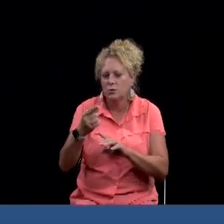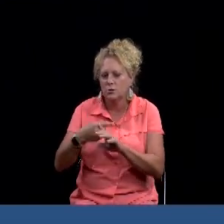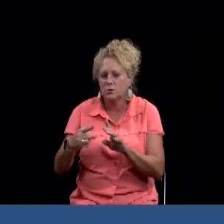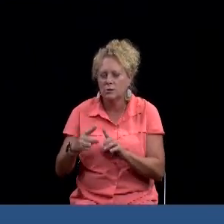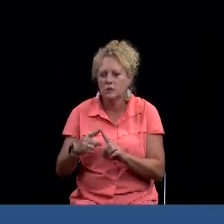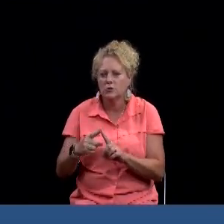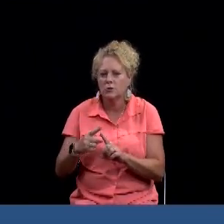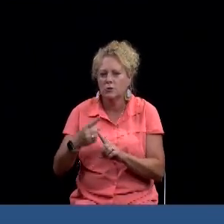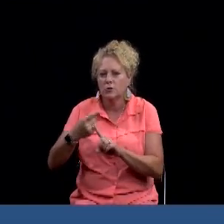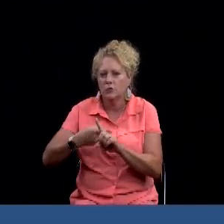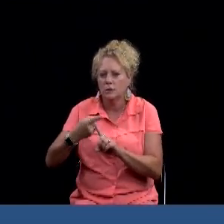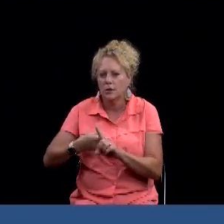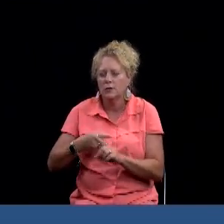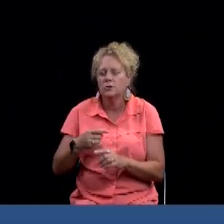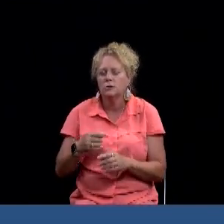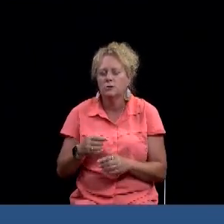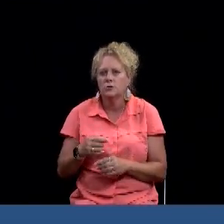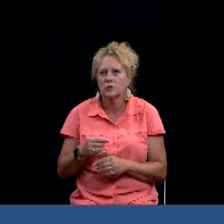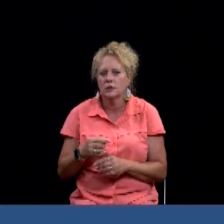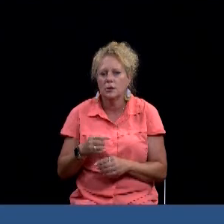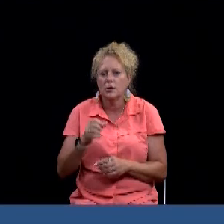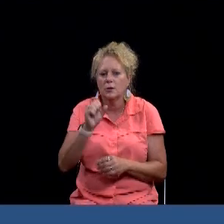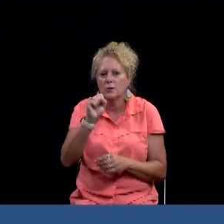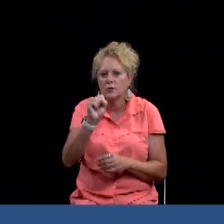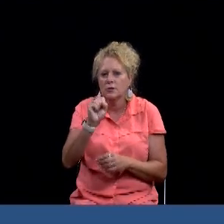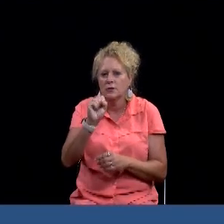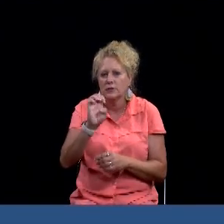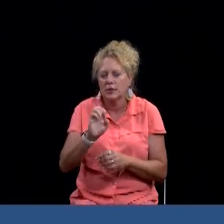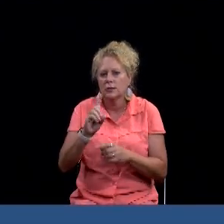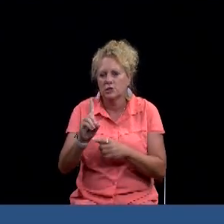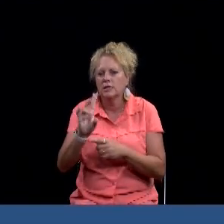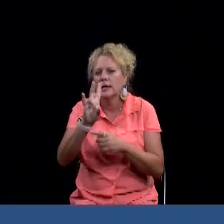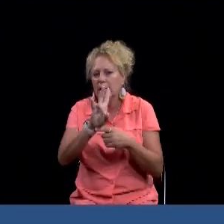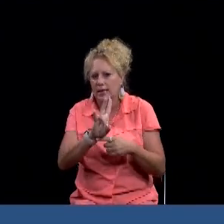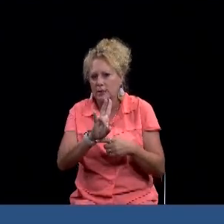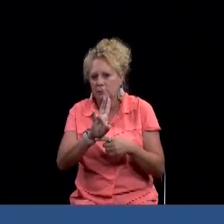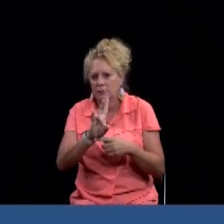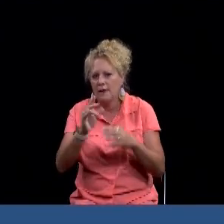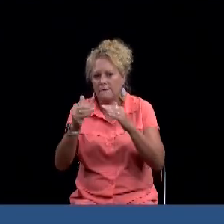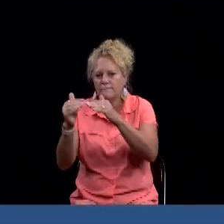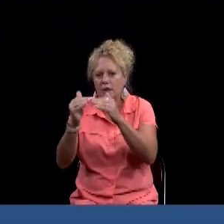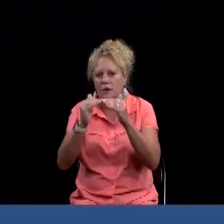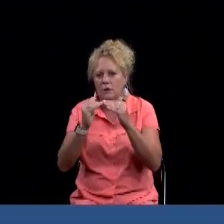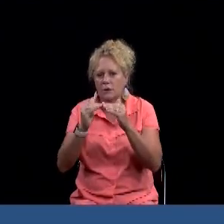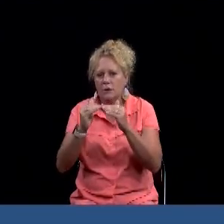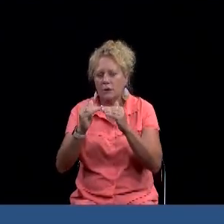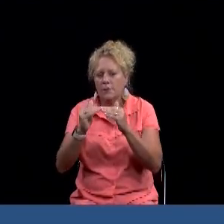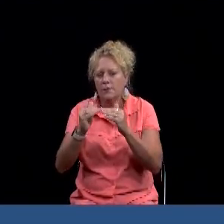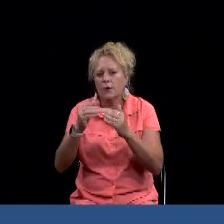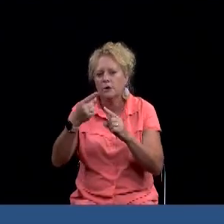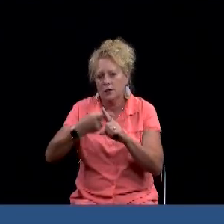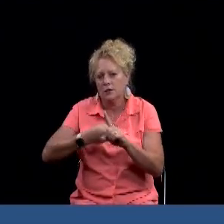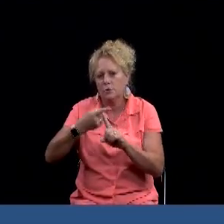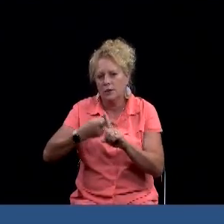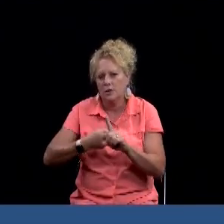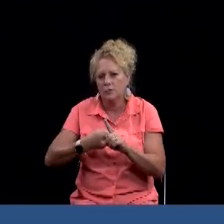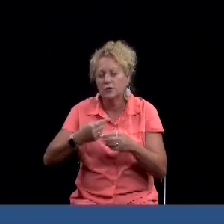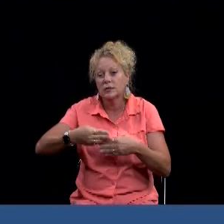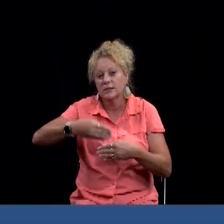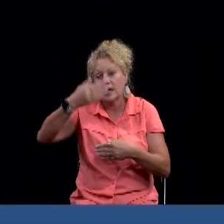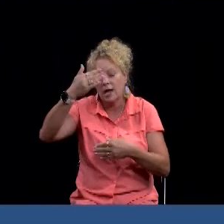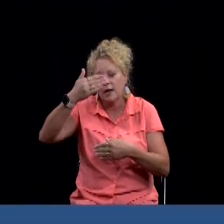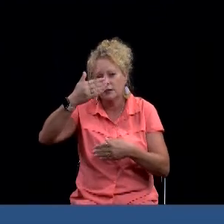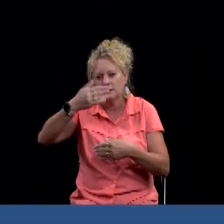rents, also set by HUD, and which are also higher. all of it is higher than the present public